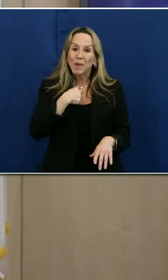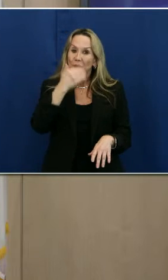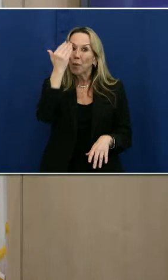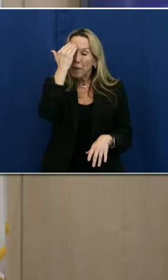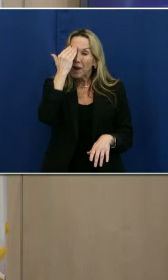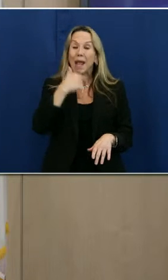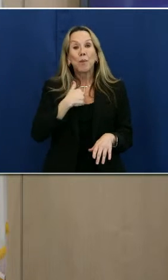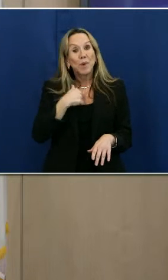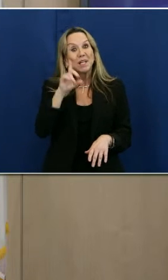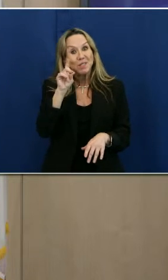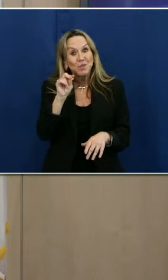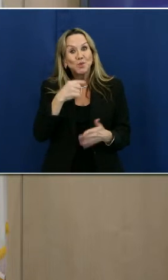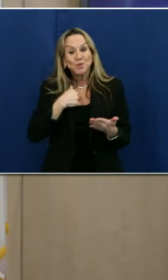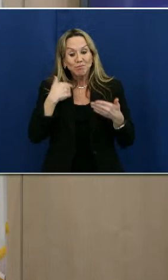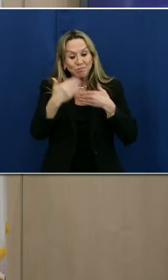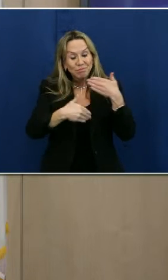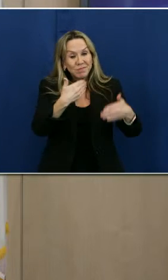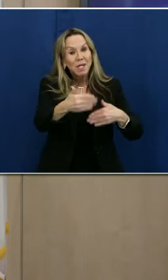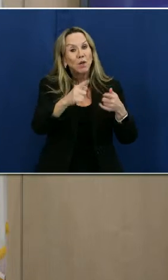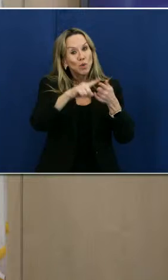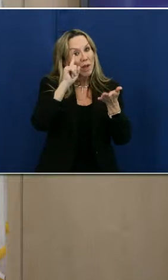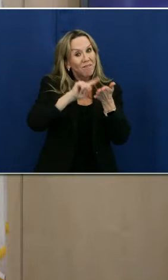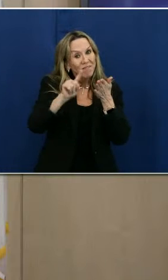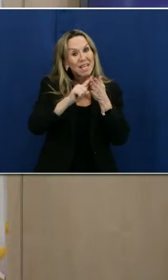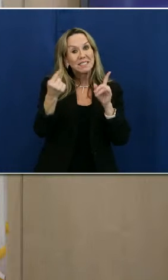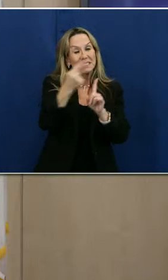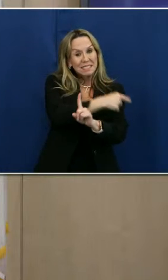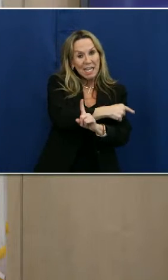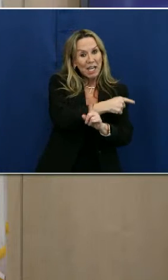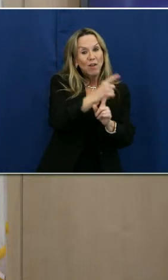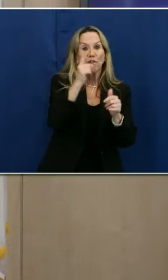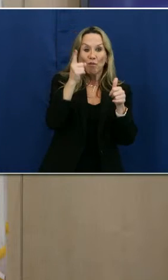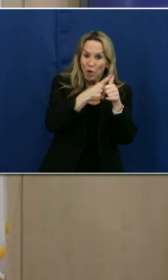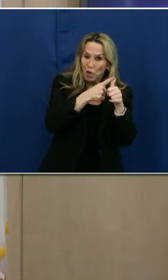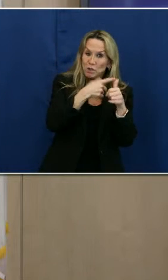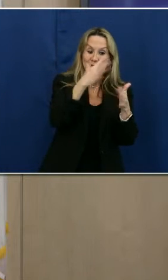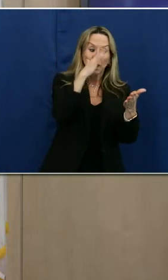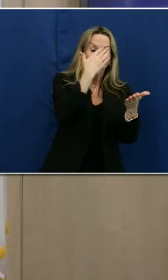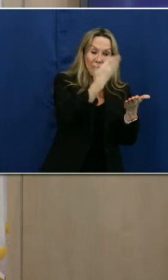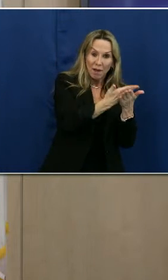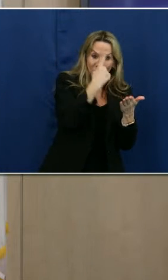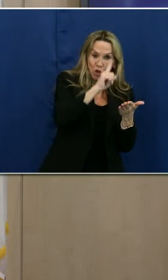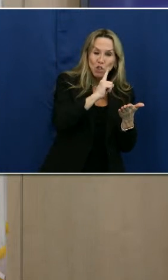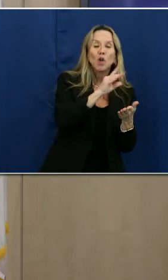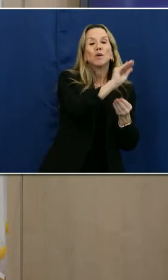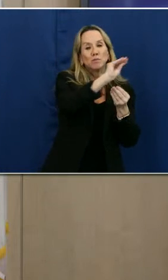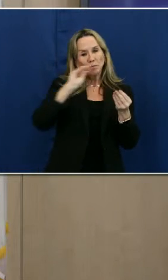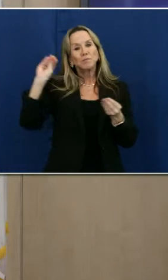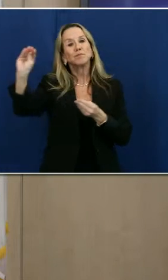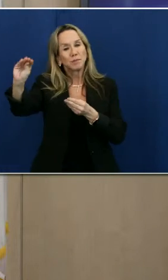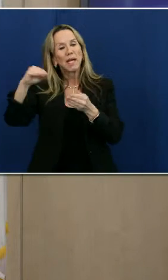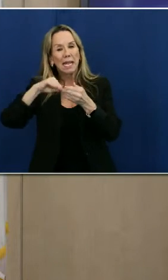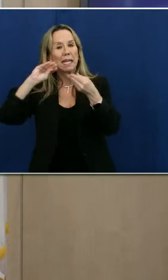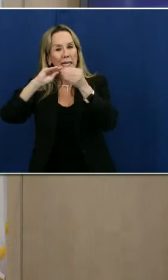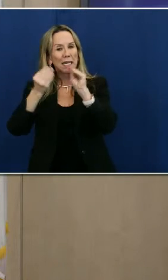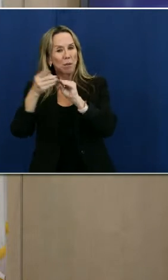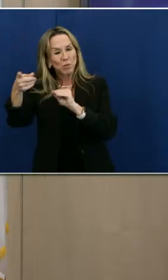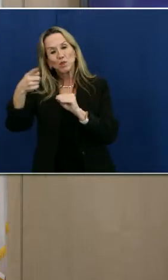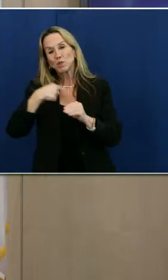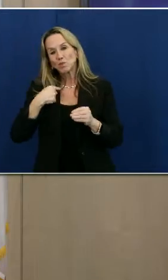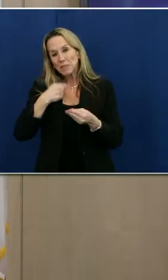investigate these cases before we confirm them and put them into the stats that we report here on every day. Thank you, Dr.